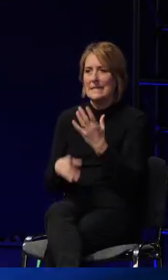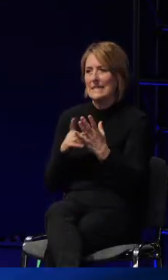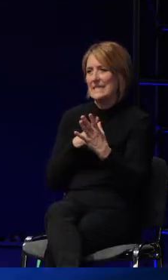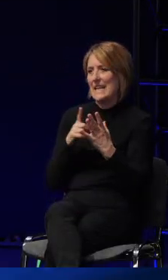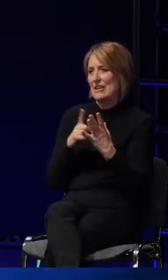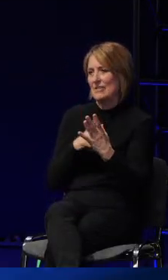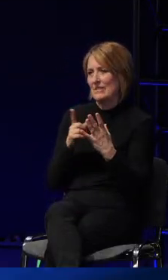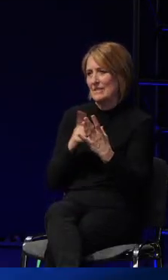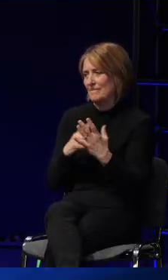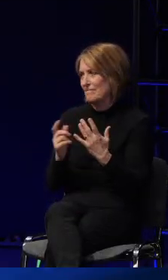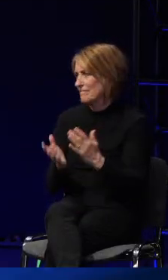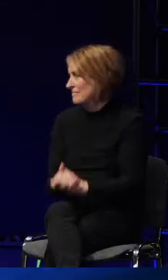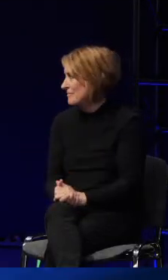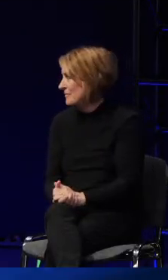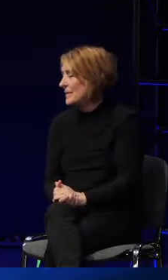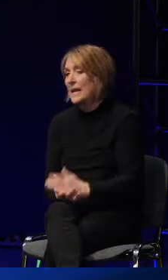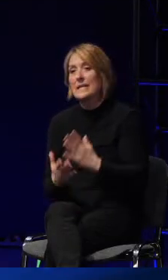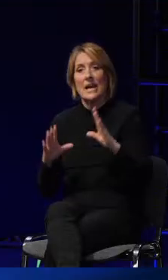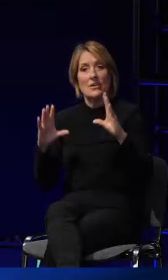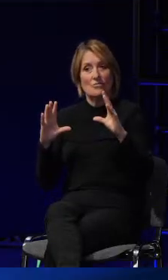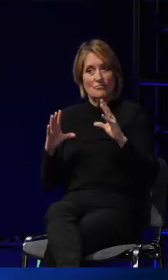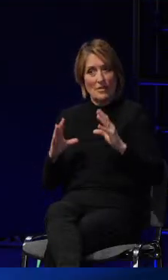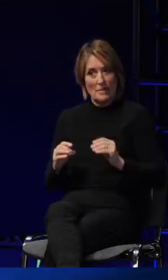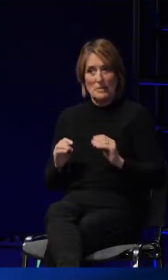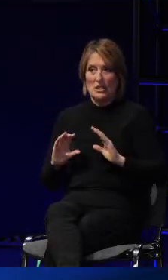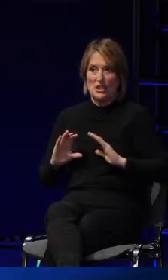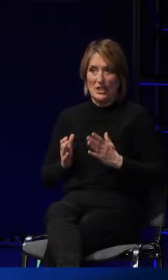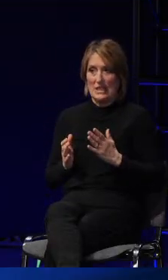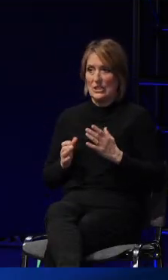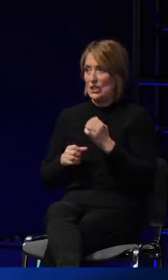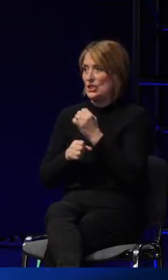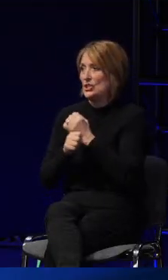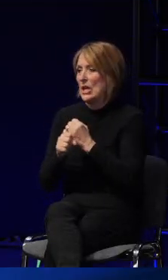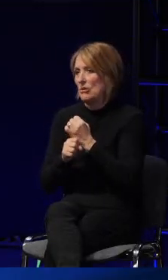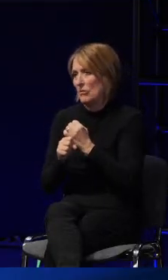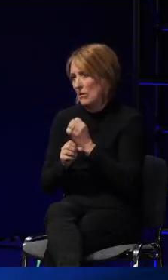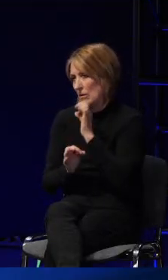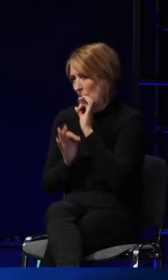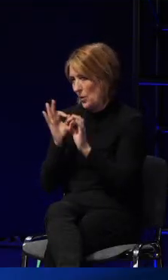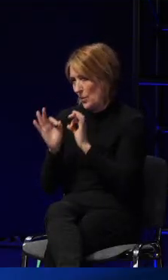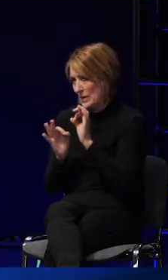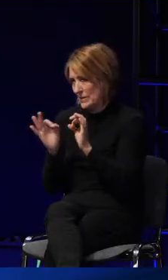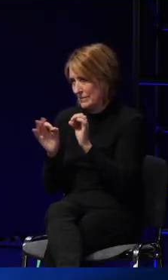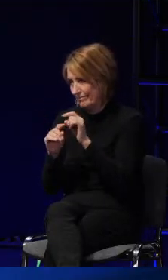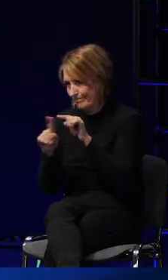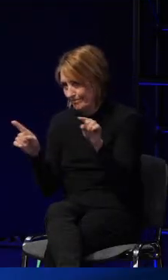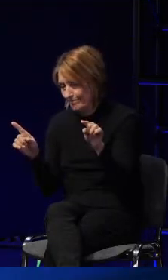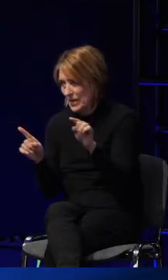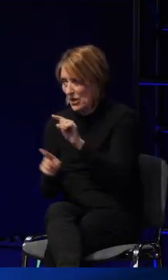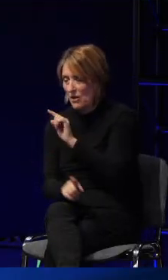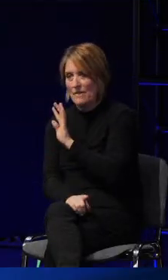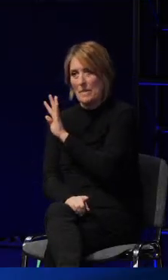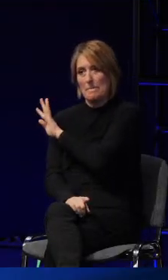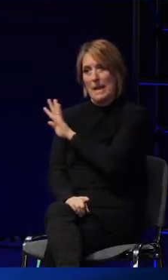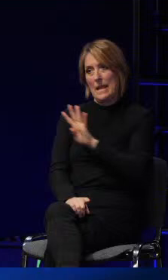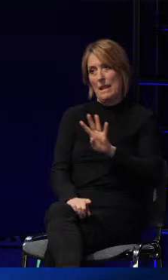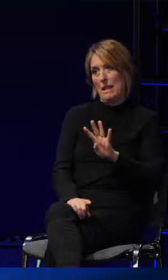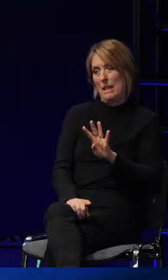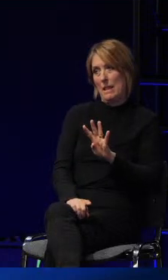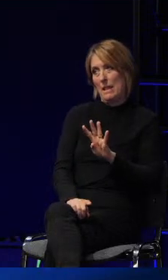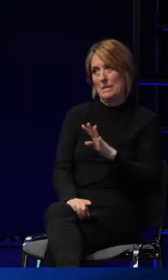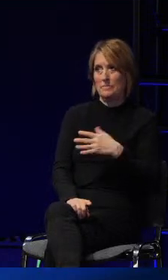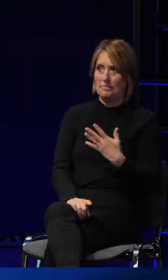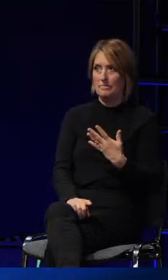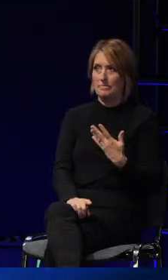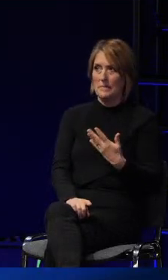So as we wrap up, just a general question that we always ask of the panelists: where are we going?